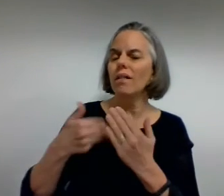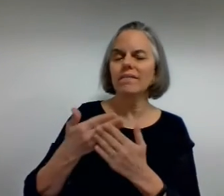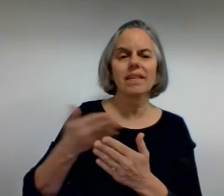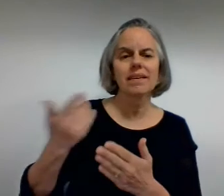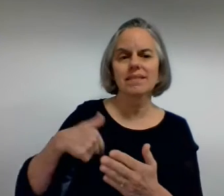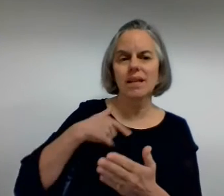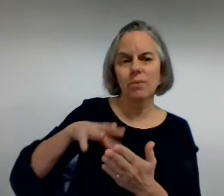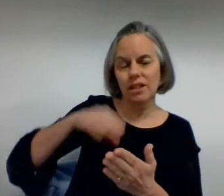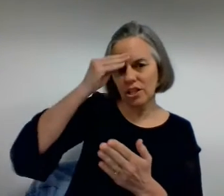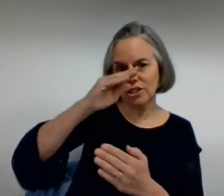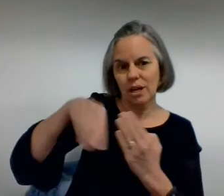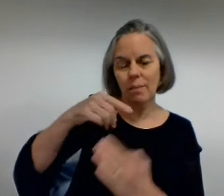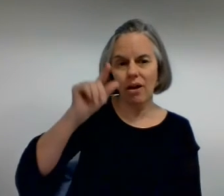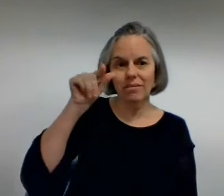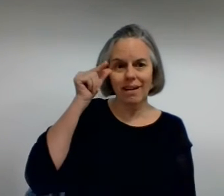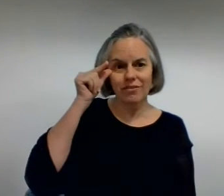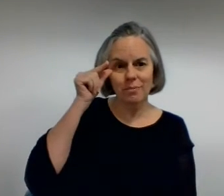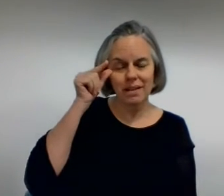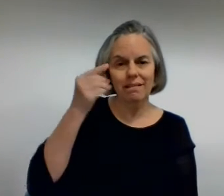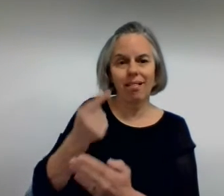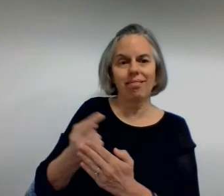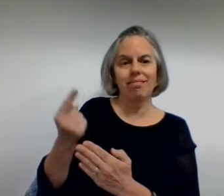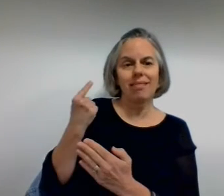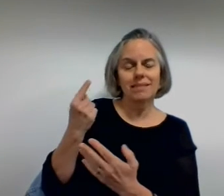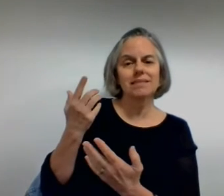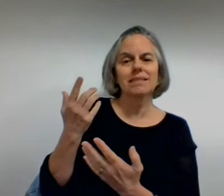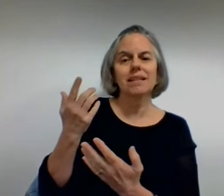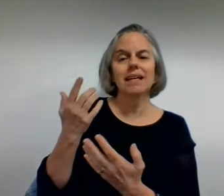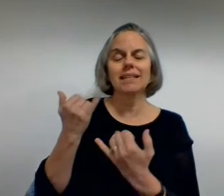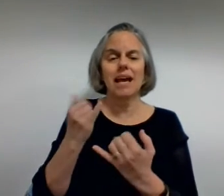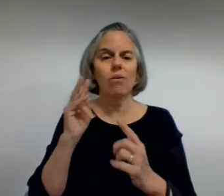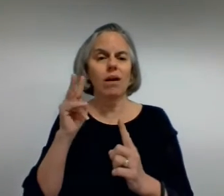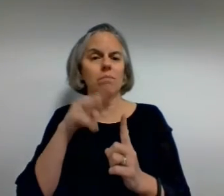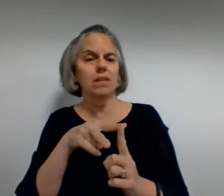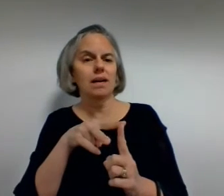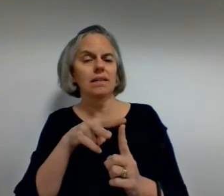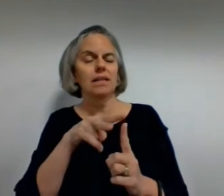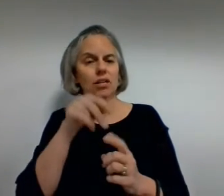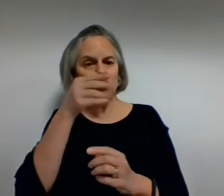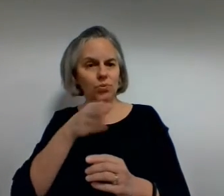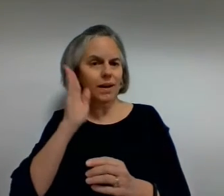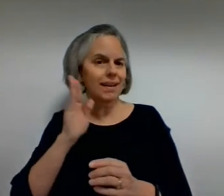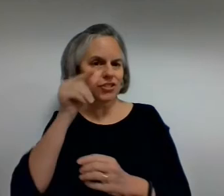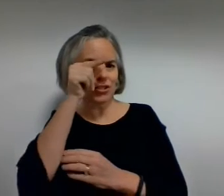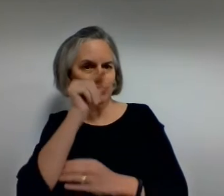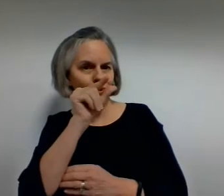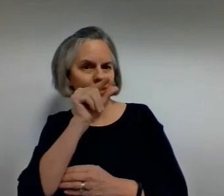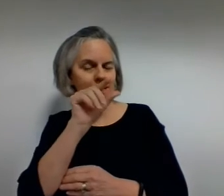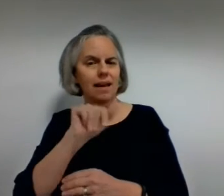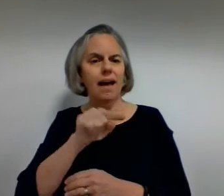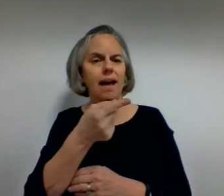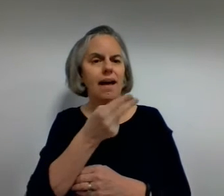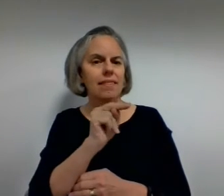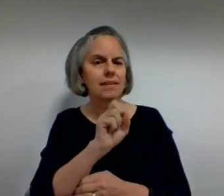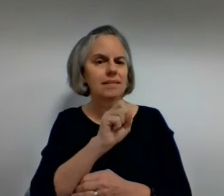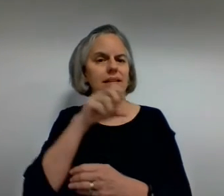last VC. But now we're applying it to Athens and Sparta. So we're applying it to ancient Greece. So if you were